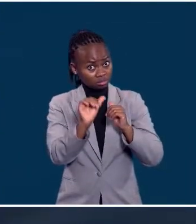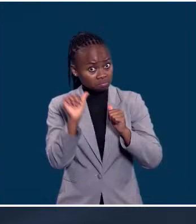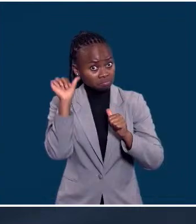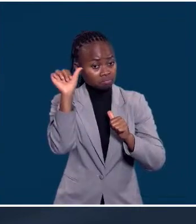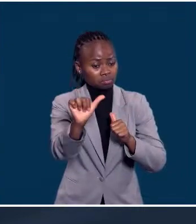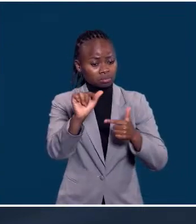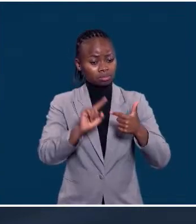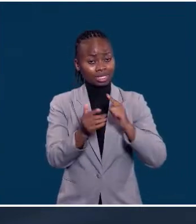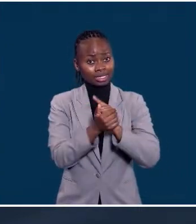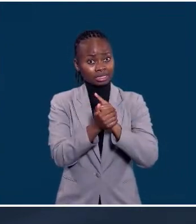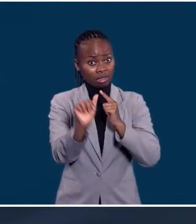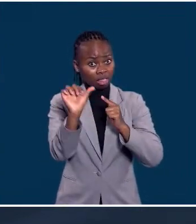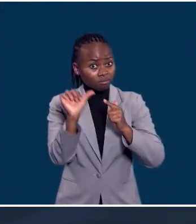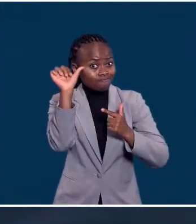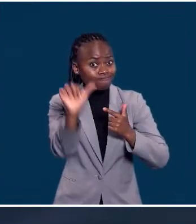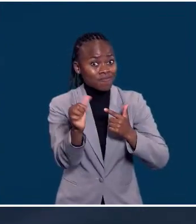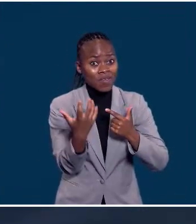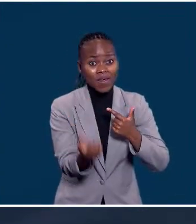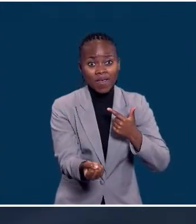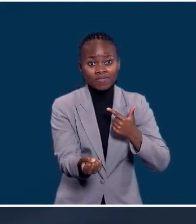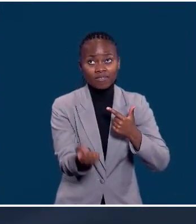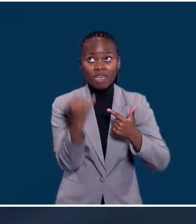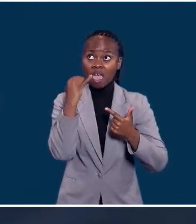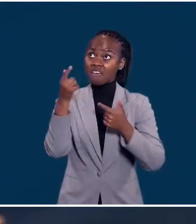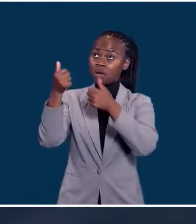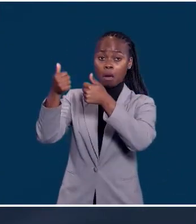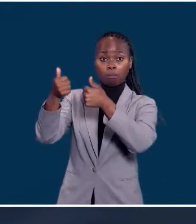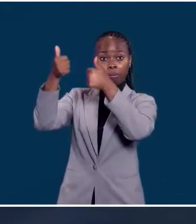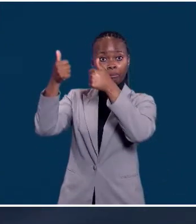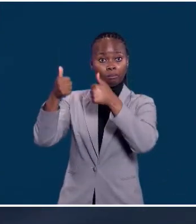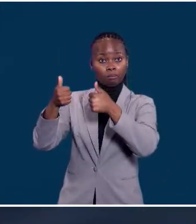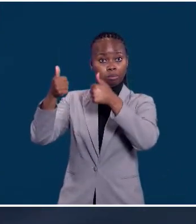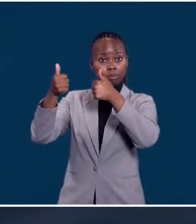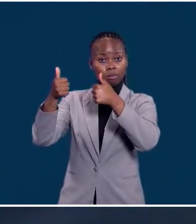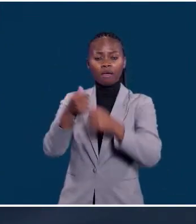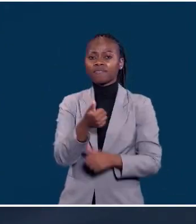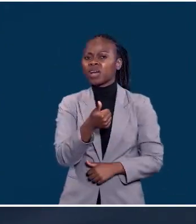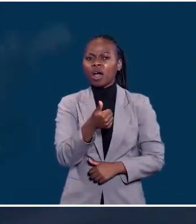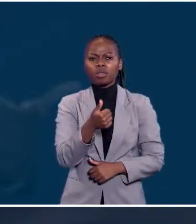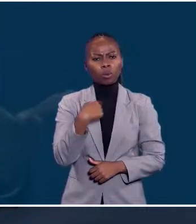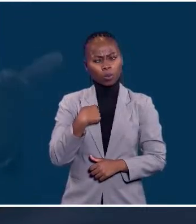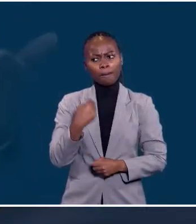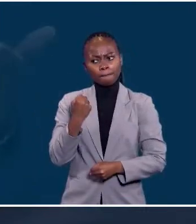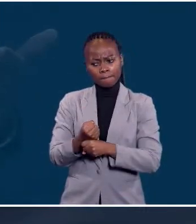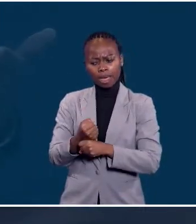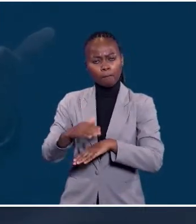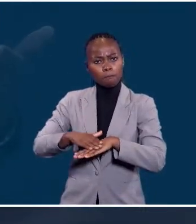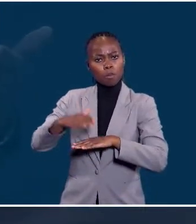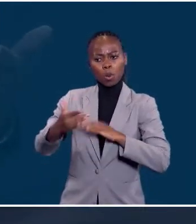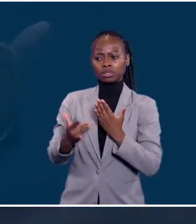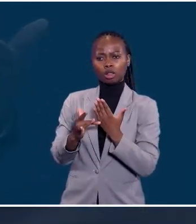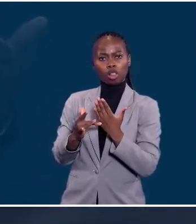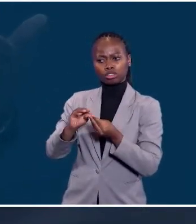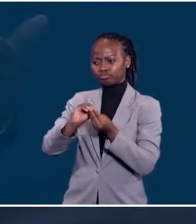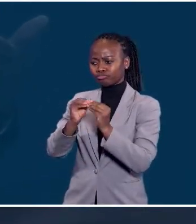do, our response should be to get better technology and develop better